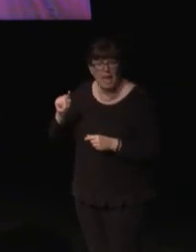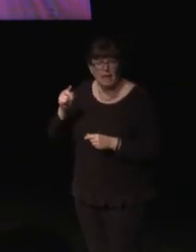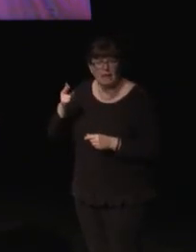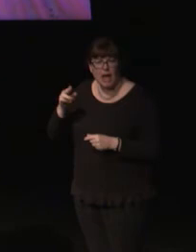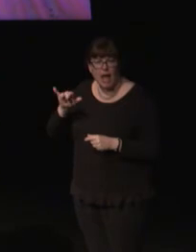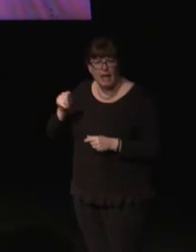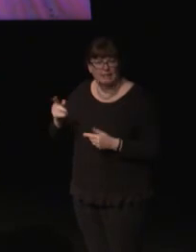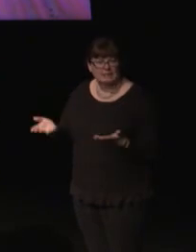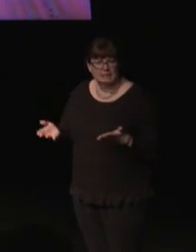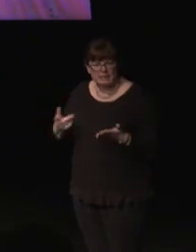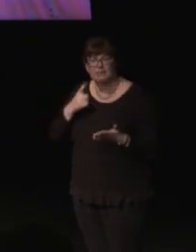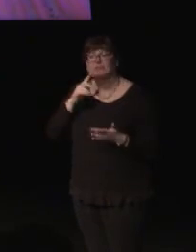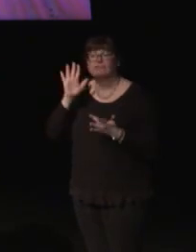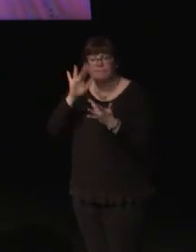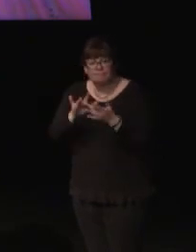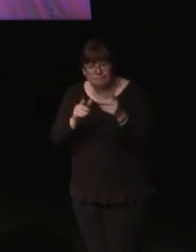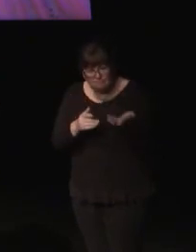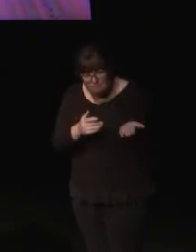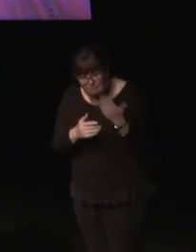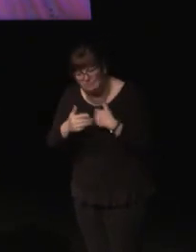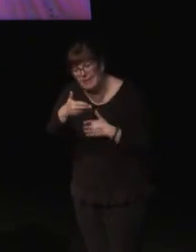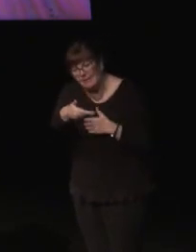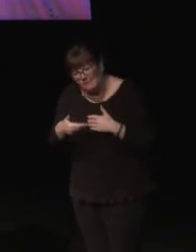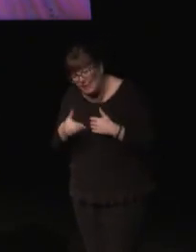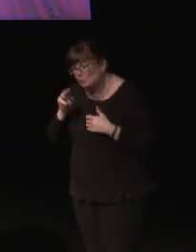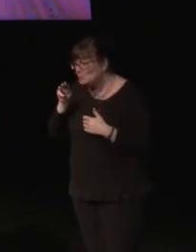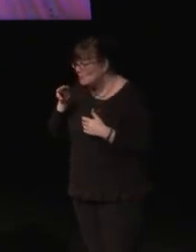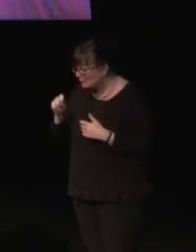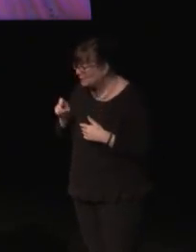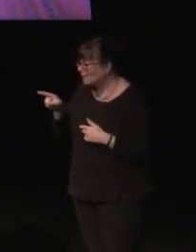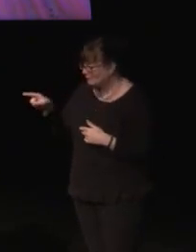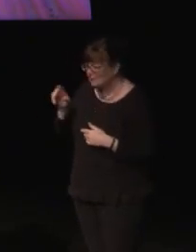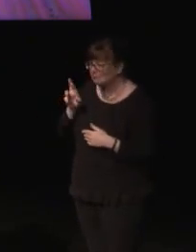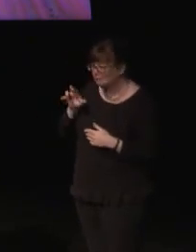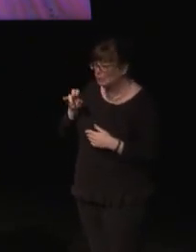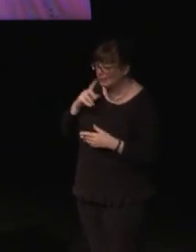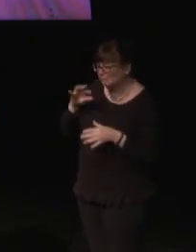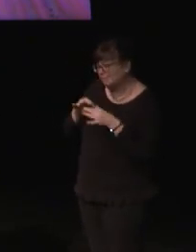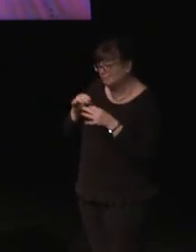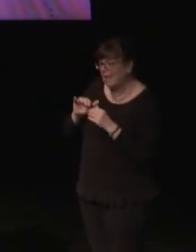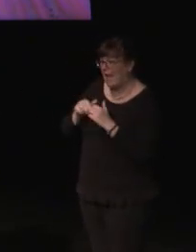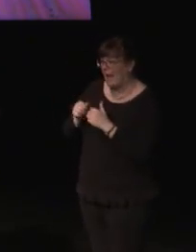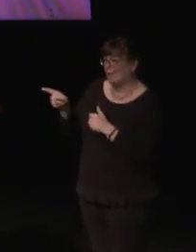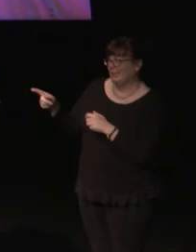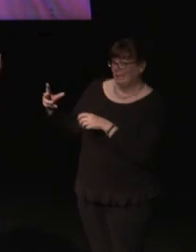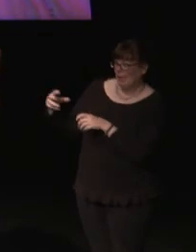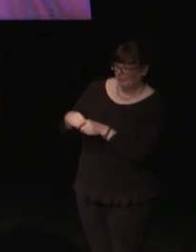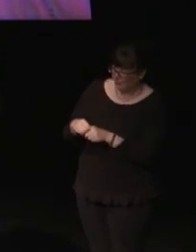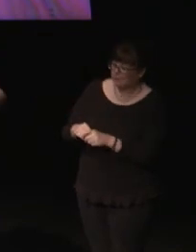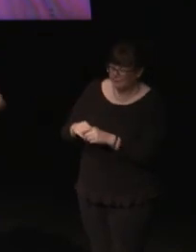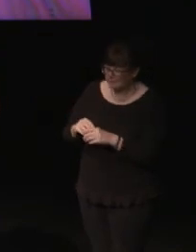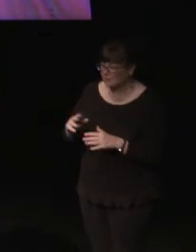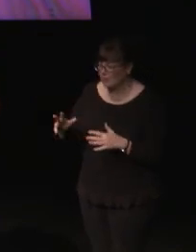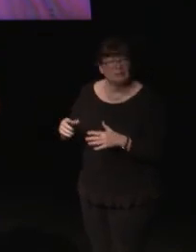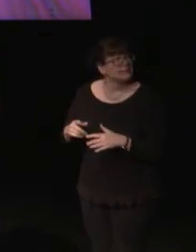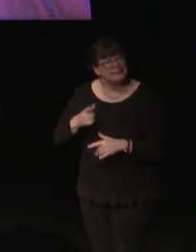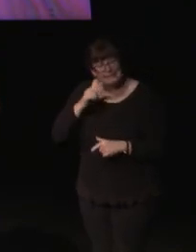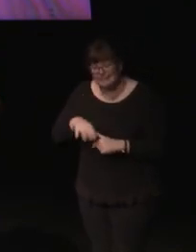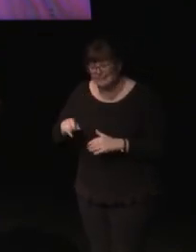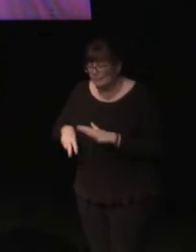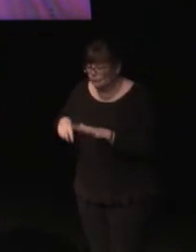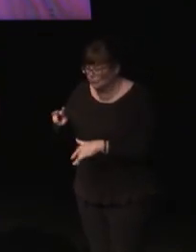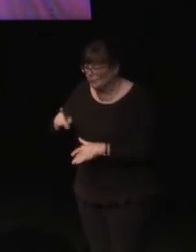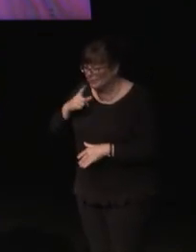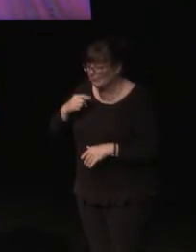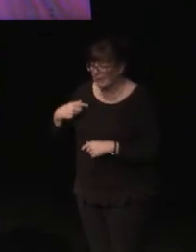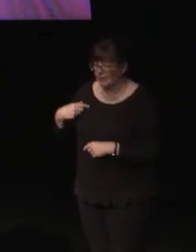invited him to Microsoft. And Bryce told you the story about how he kind of got involved. And I'll just skip over this because I got